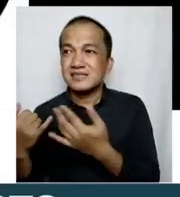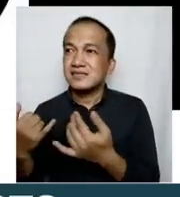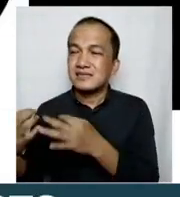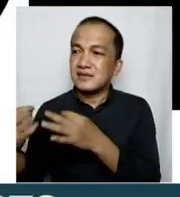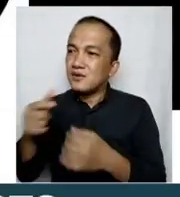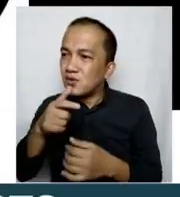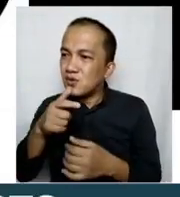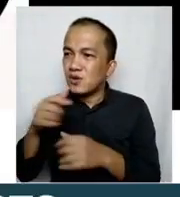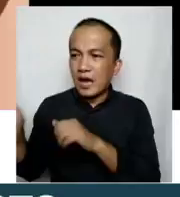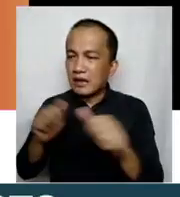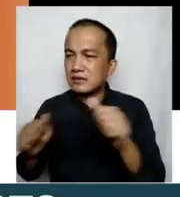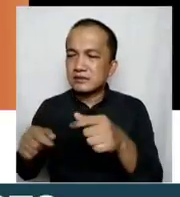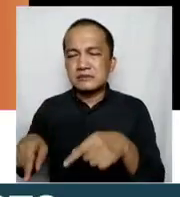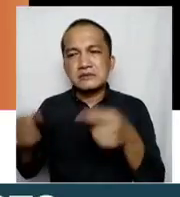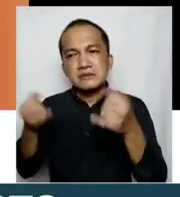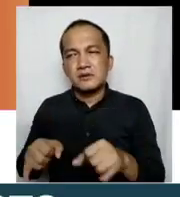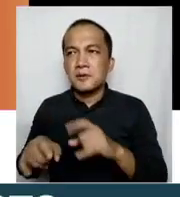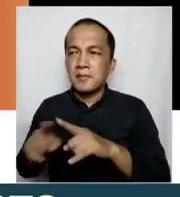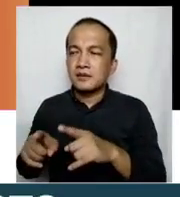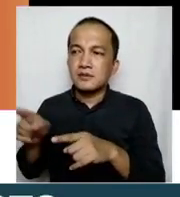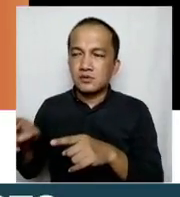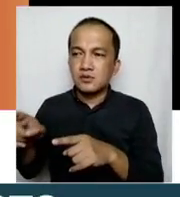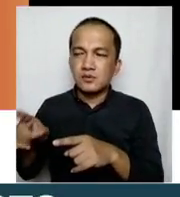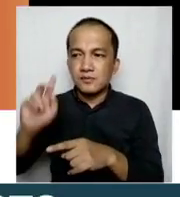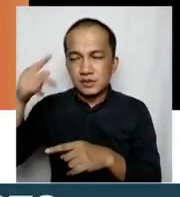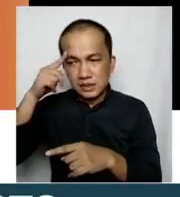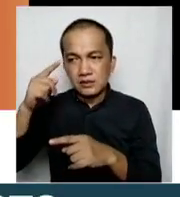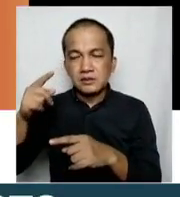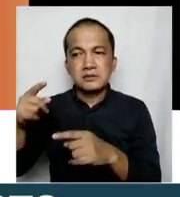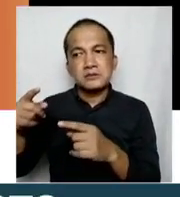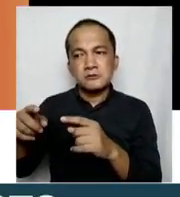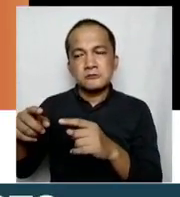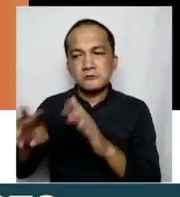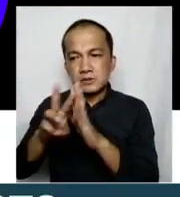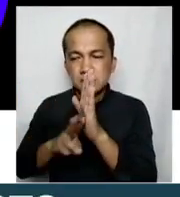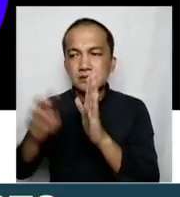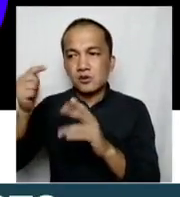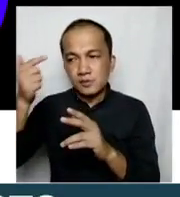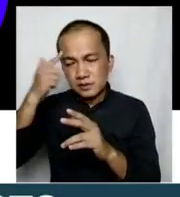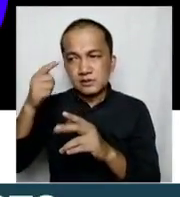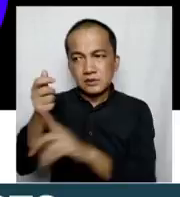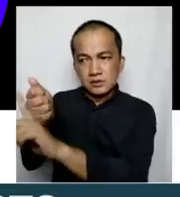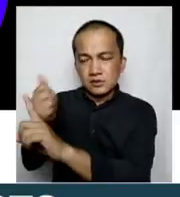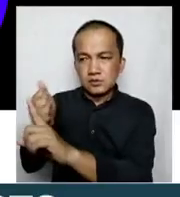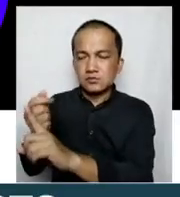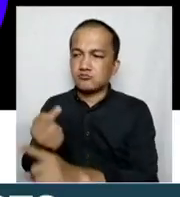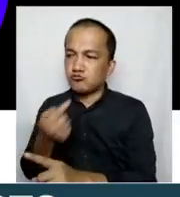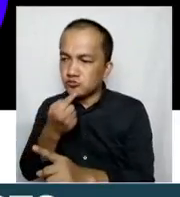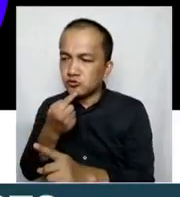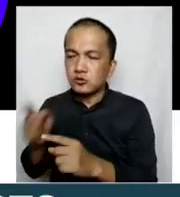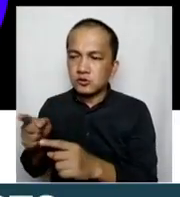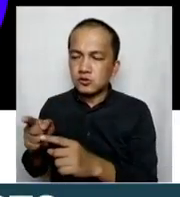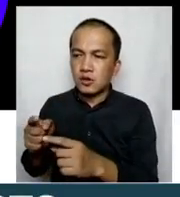to act on this issue. But if there is political will of the ng government and if there is sincerity in really